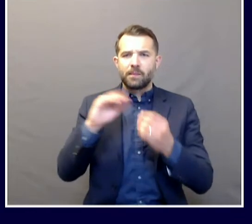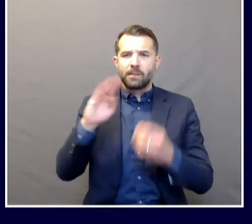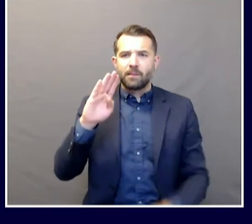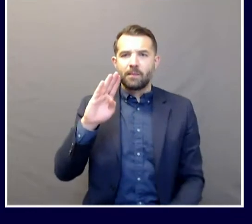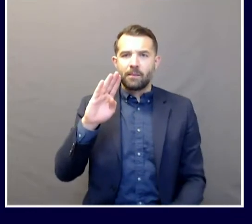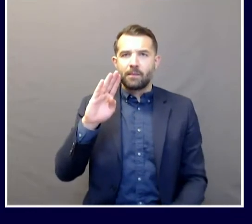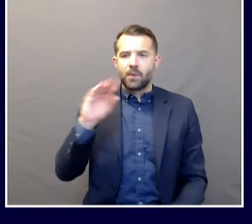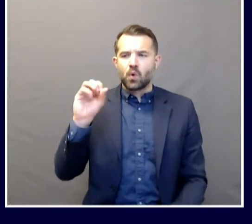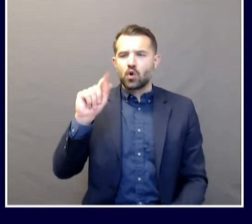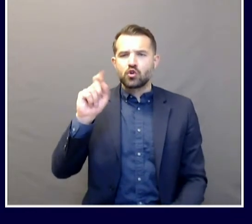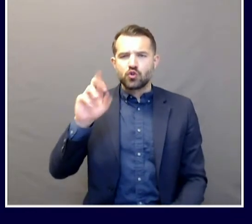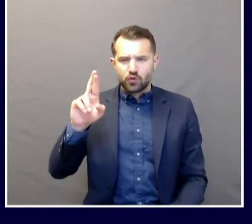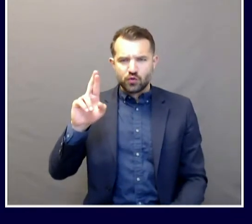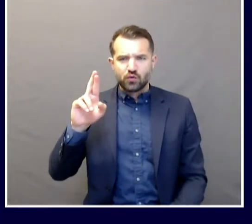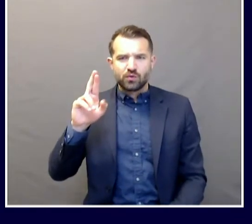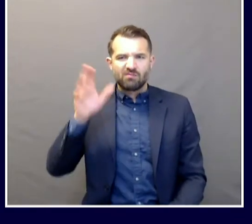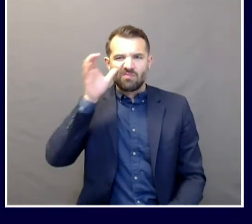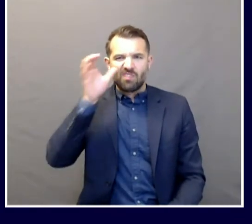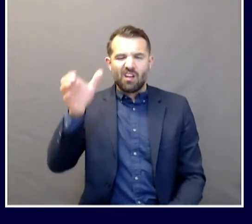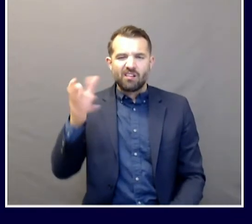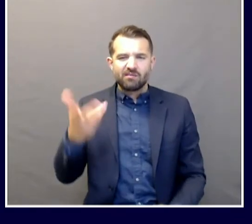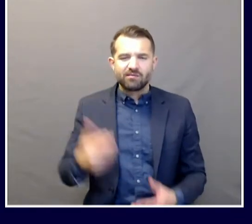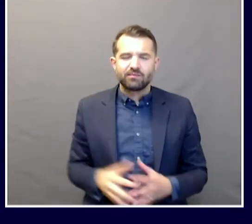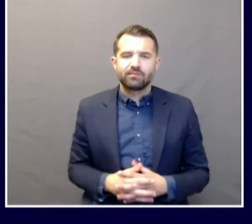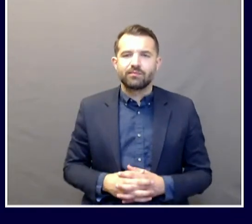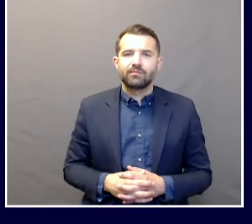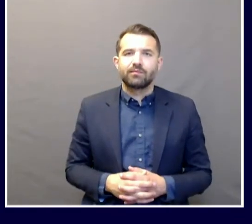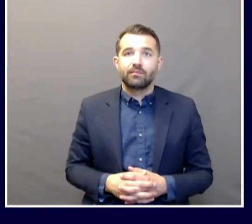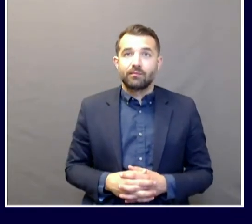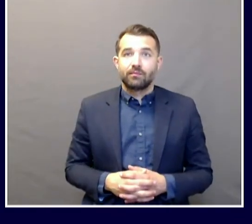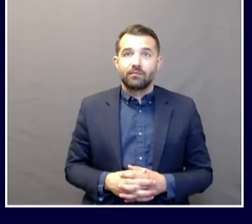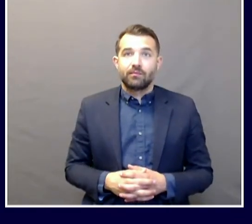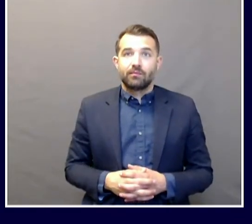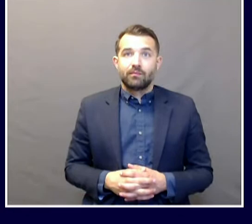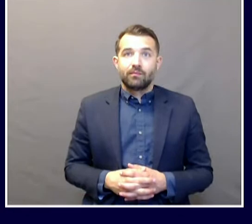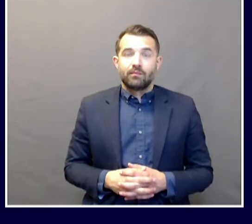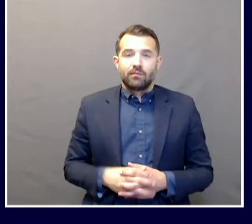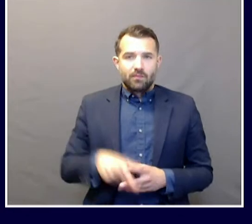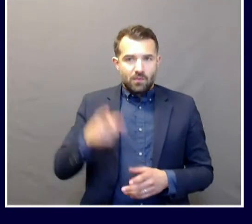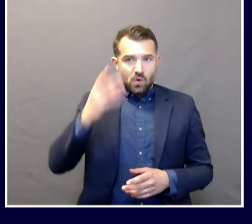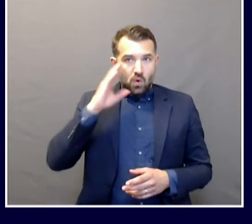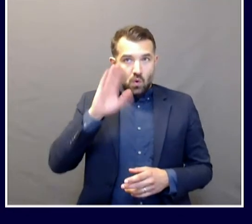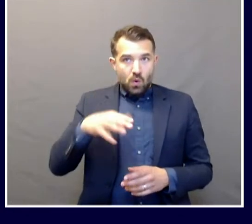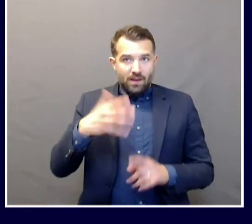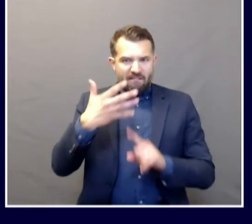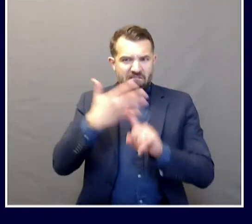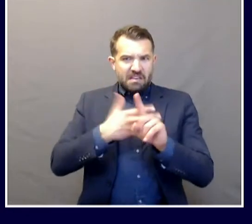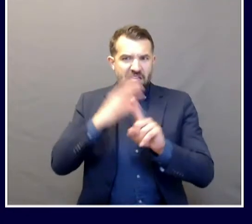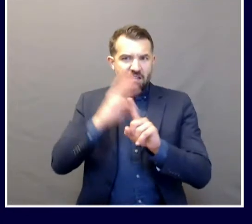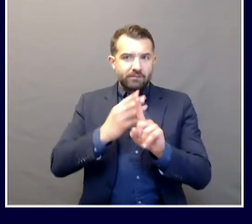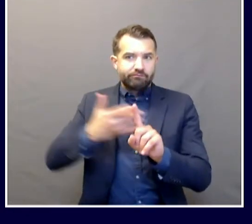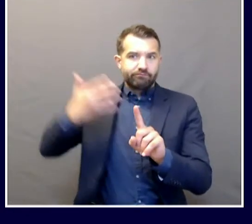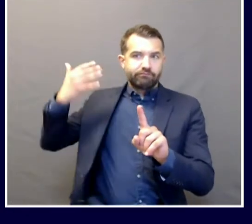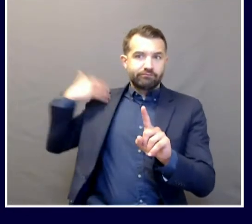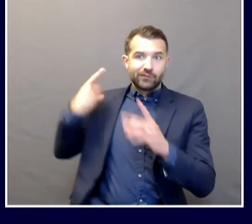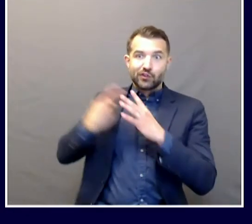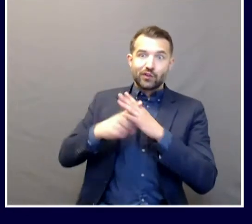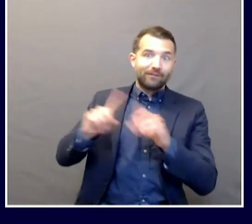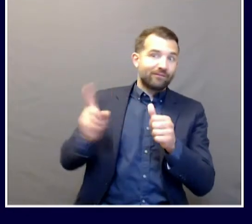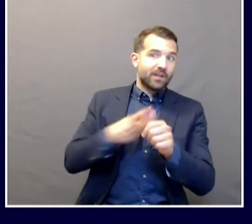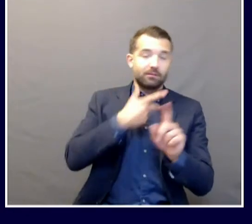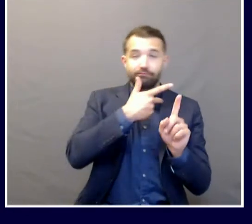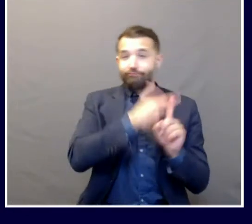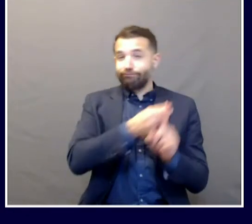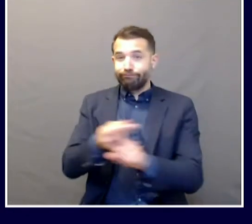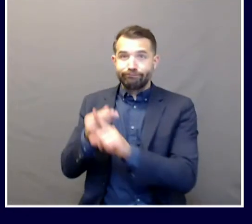started giving out shots to frontline workers and elderly. Any thought or what's thinking around the need for a booster for that group of people, or any, I guess,